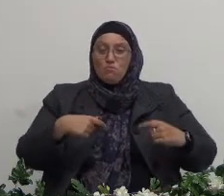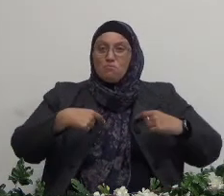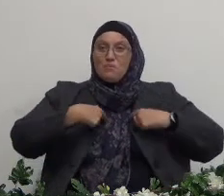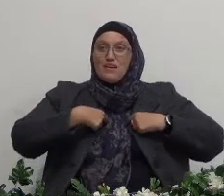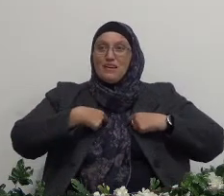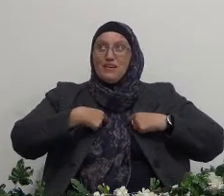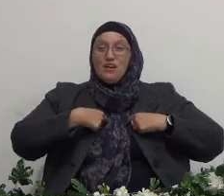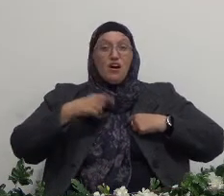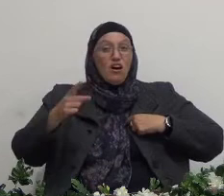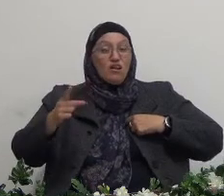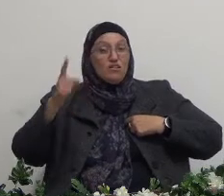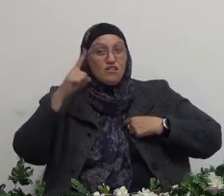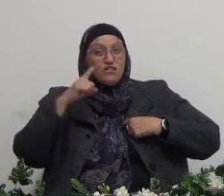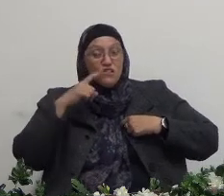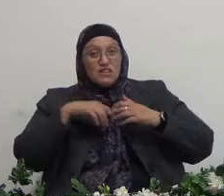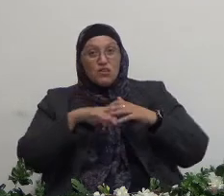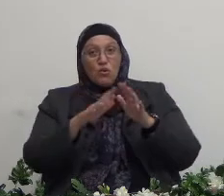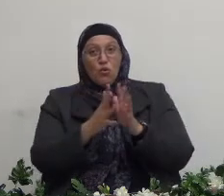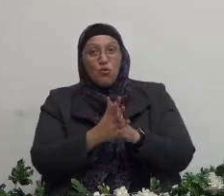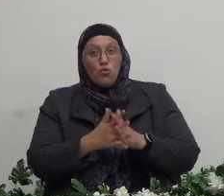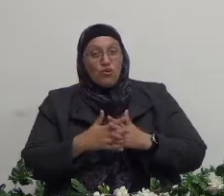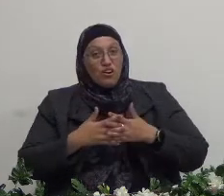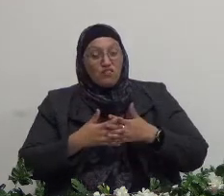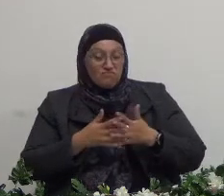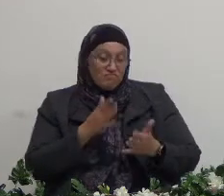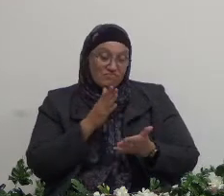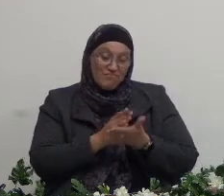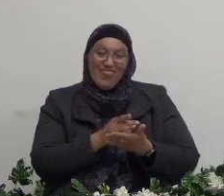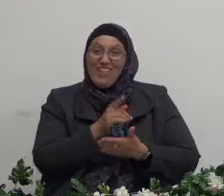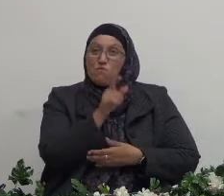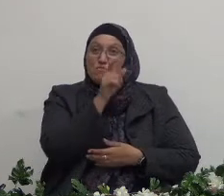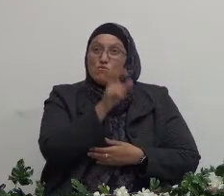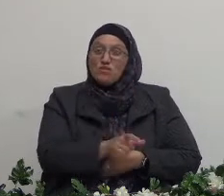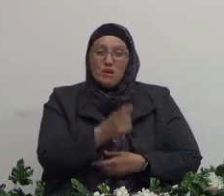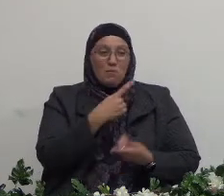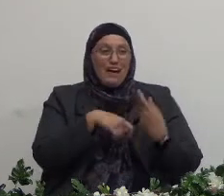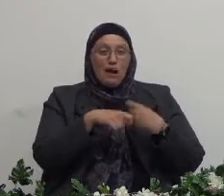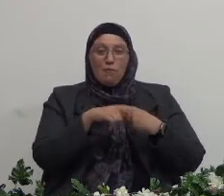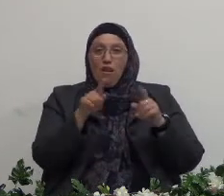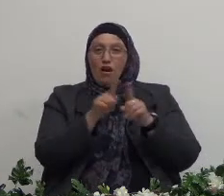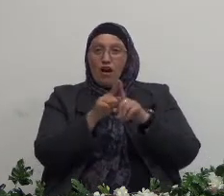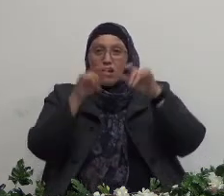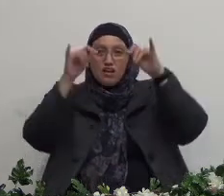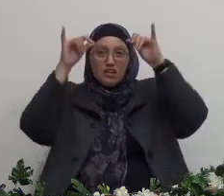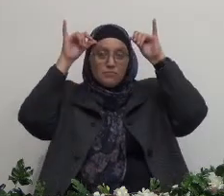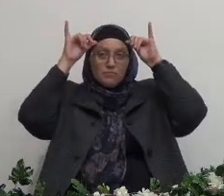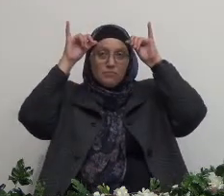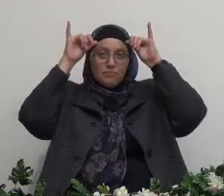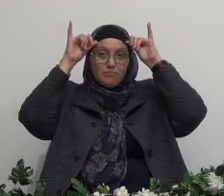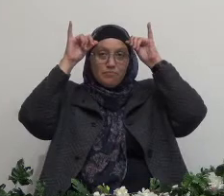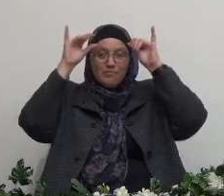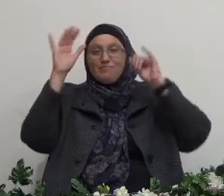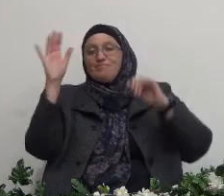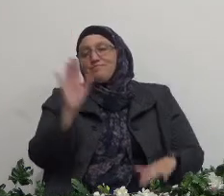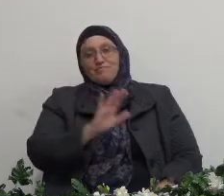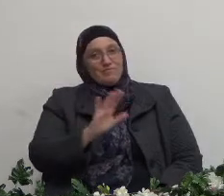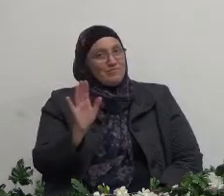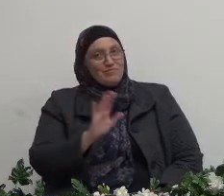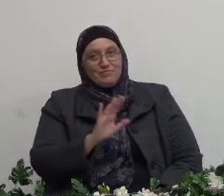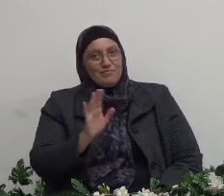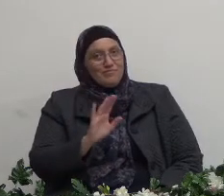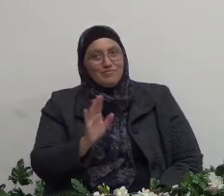sabila." He says, verily they are like cattle, and then he says, nay, or they are worse than